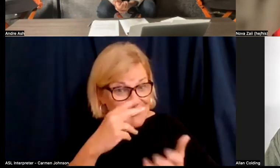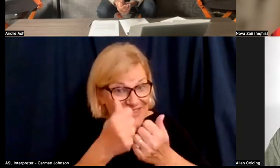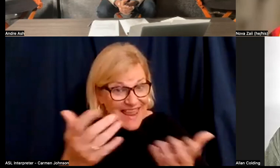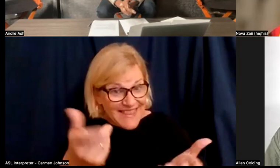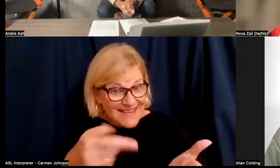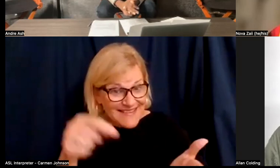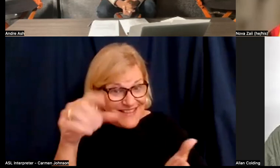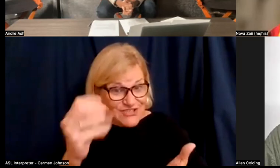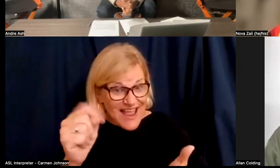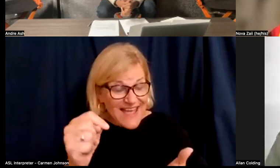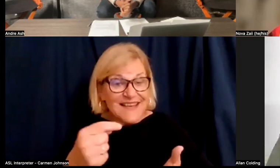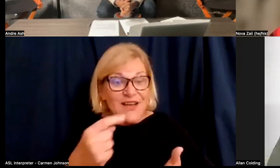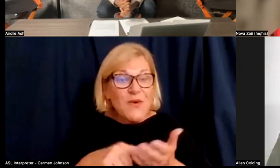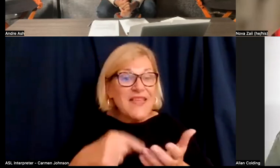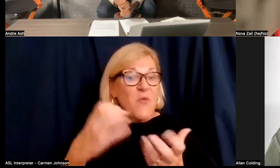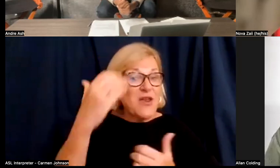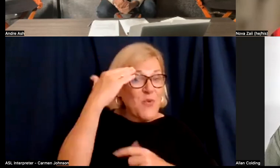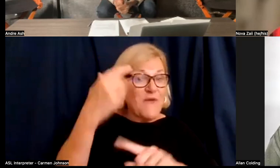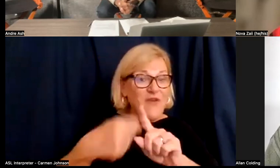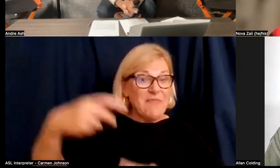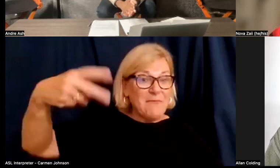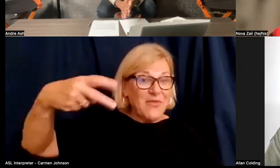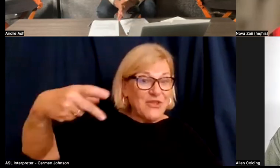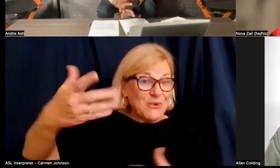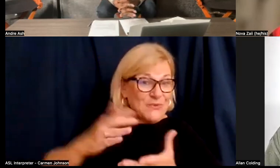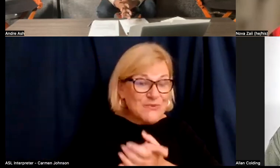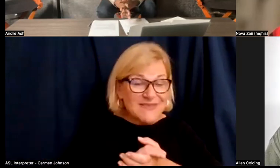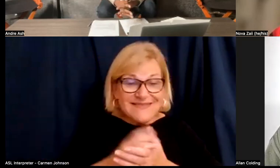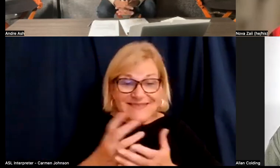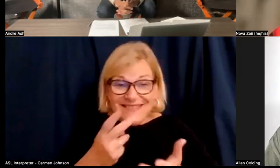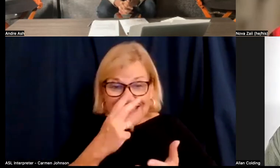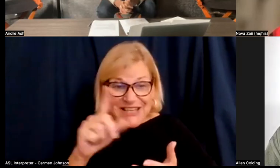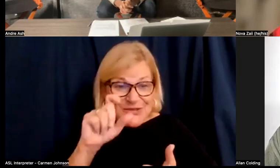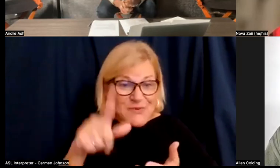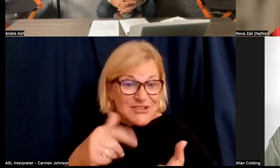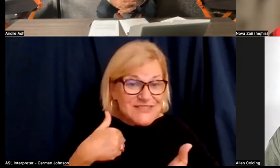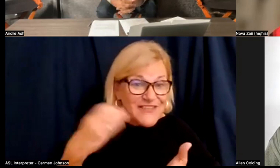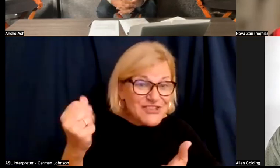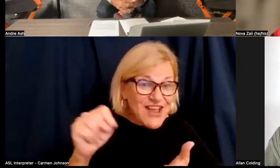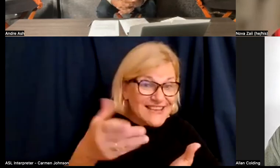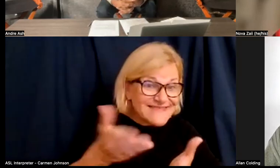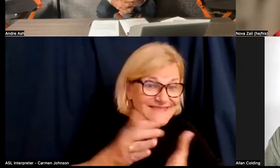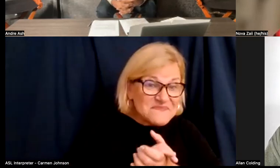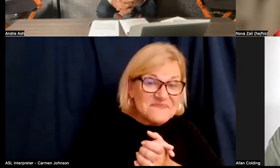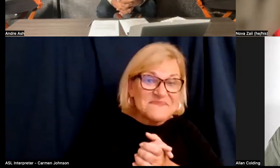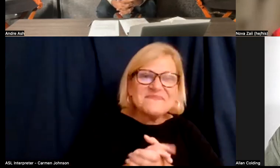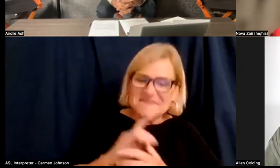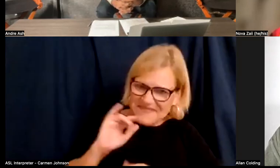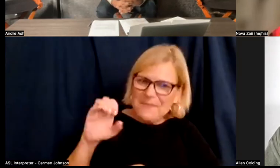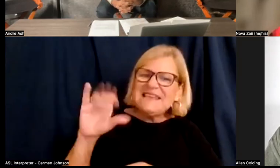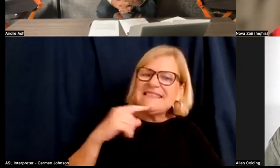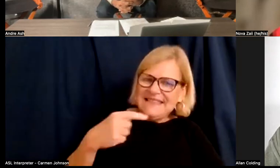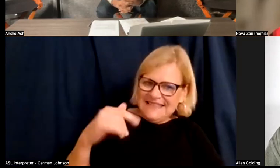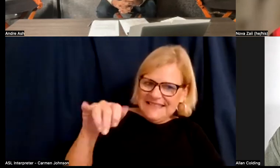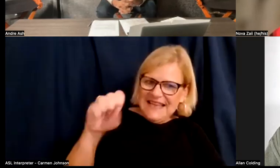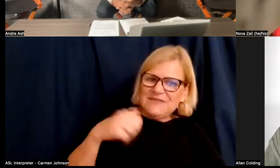are saying and what they'd like to know from the both of you. Let's see any questions we may have from the chat, Ebony. Yeah, so we have